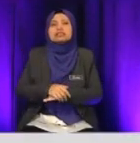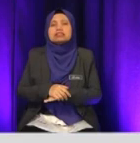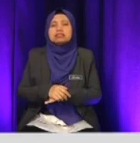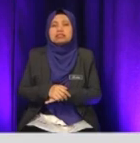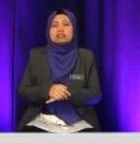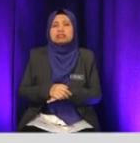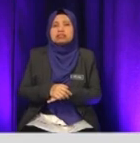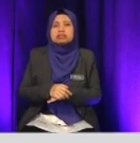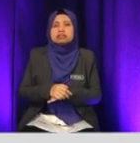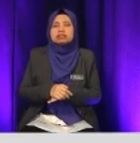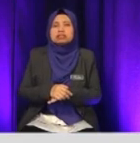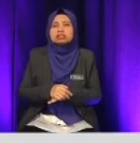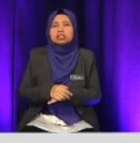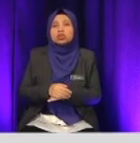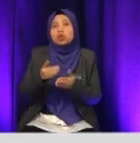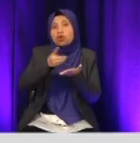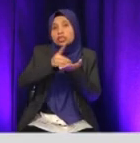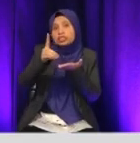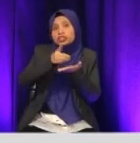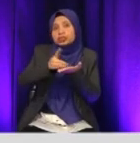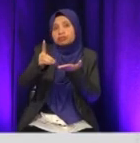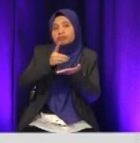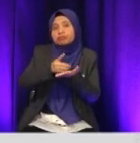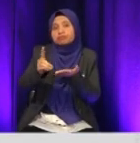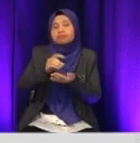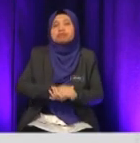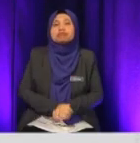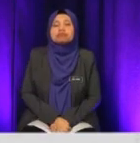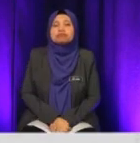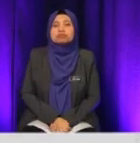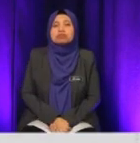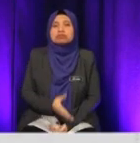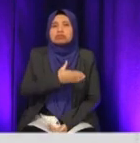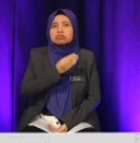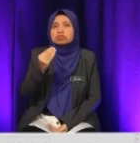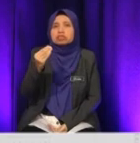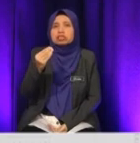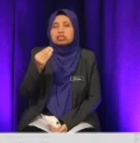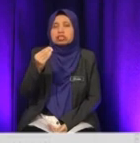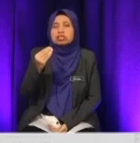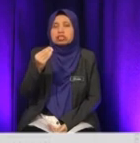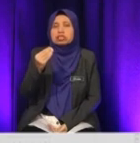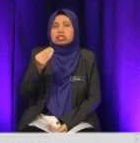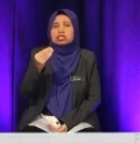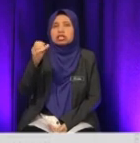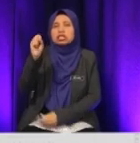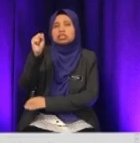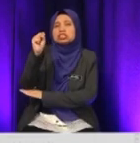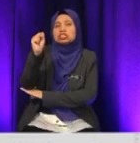homeless. That's donation. And then donation. And that's shelter on top.